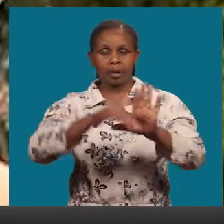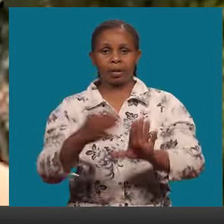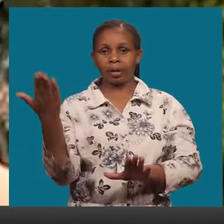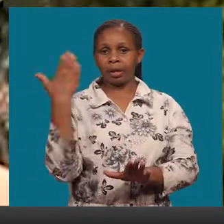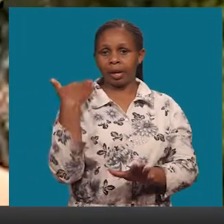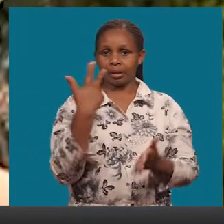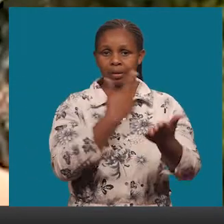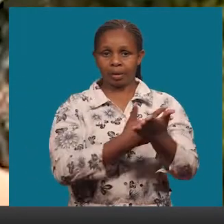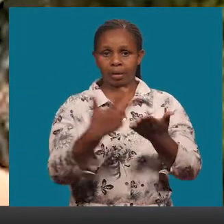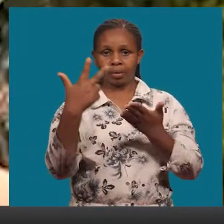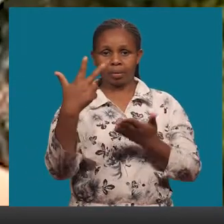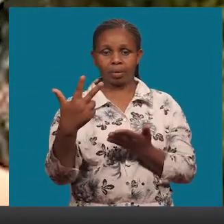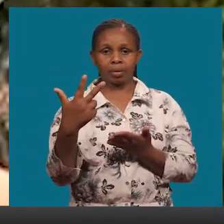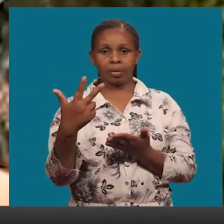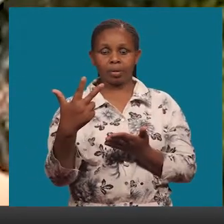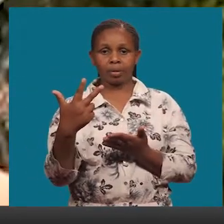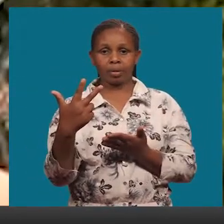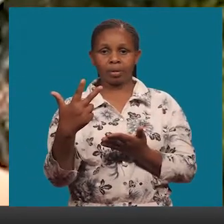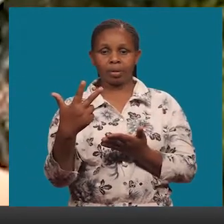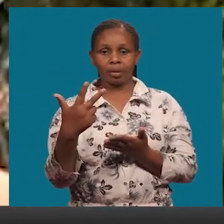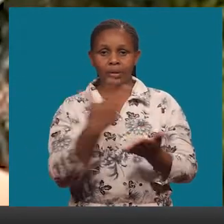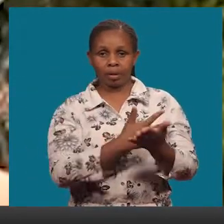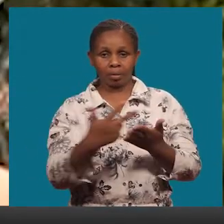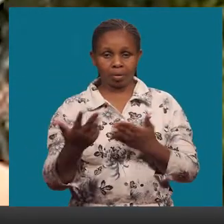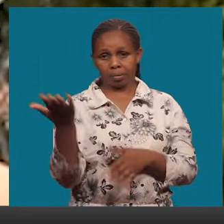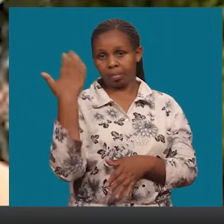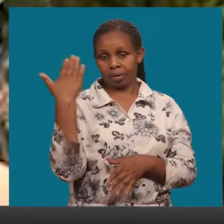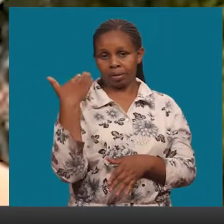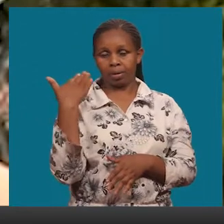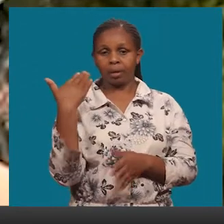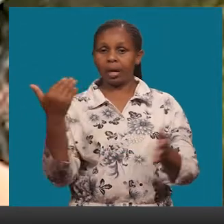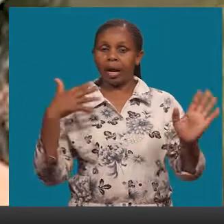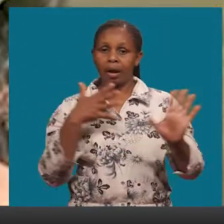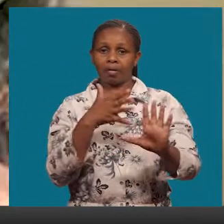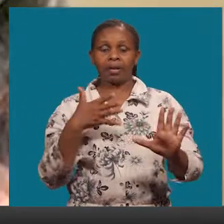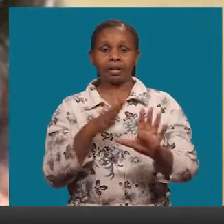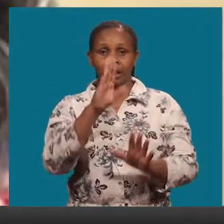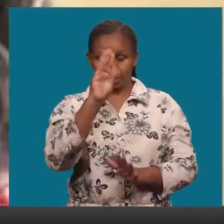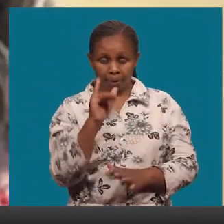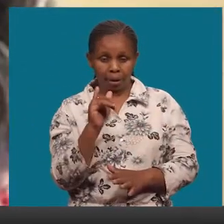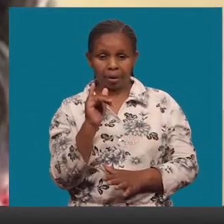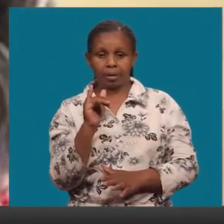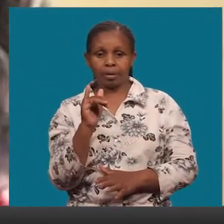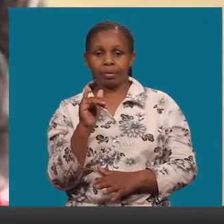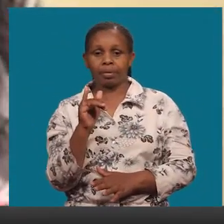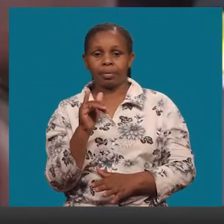in the last 3 weeks, about 3 weeks ago, we were affected by